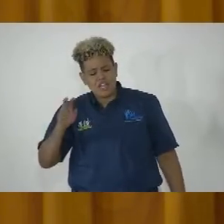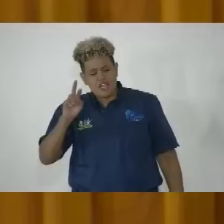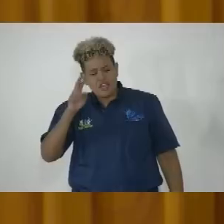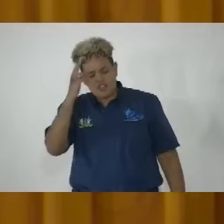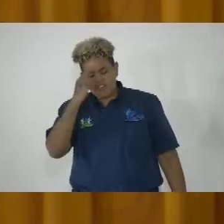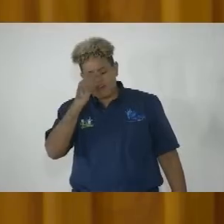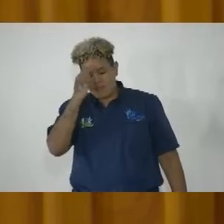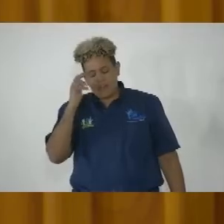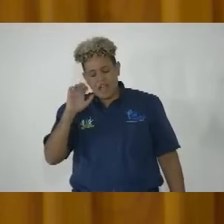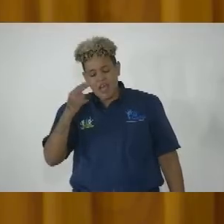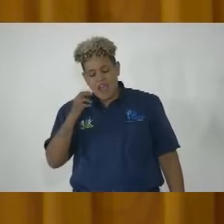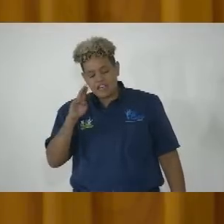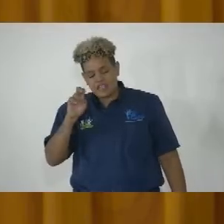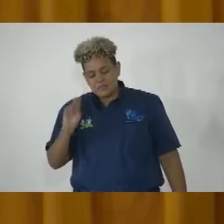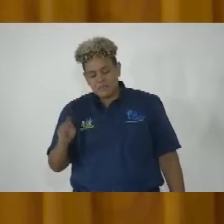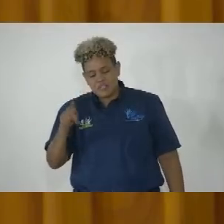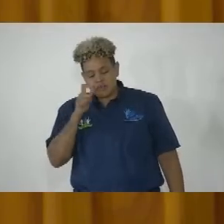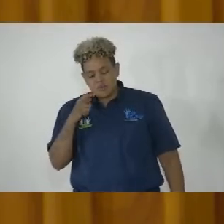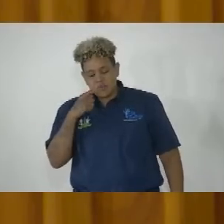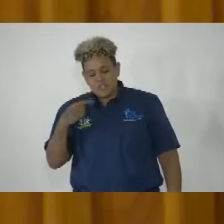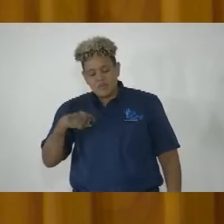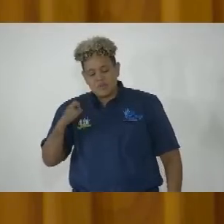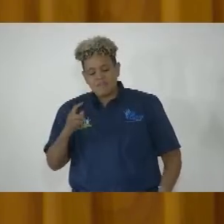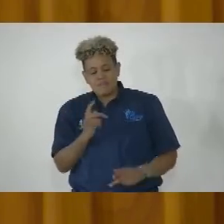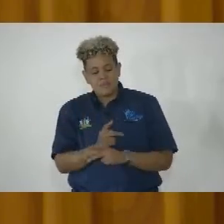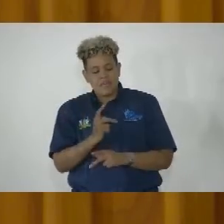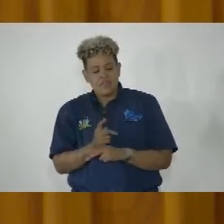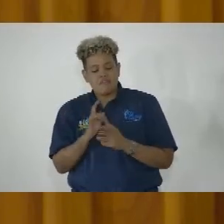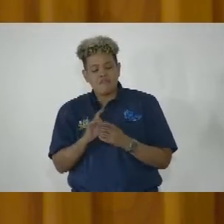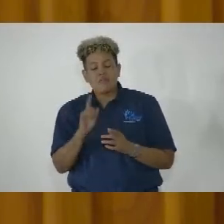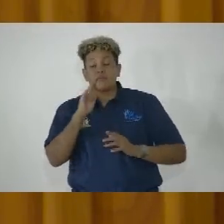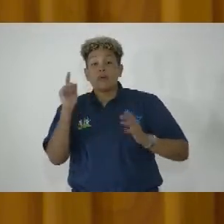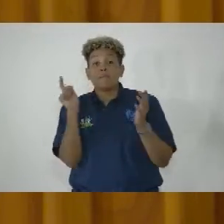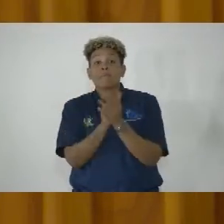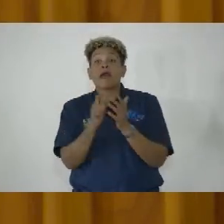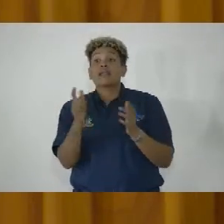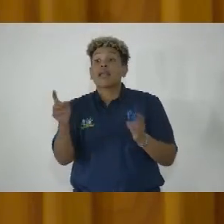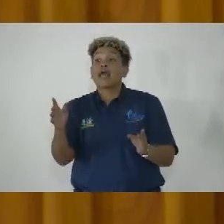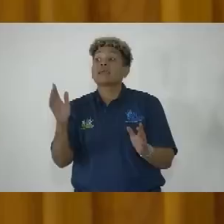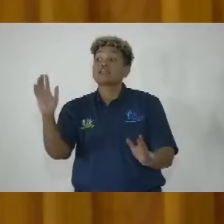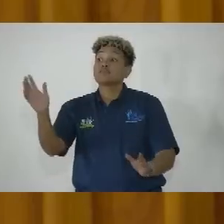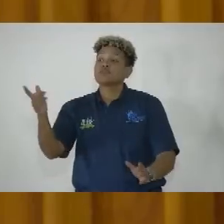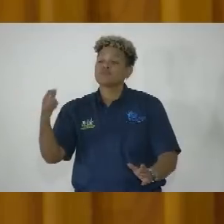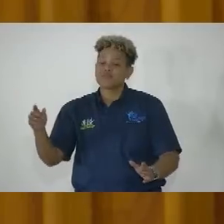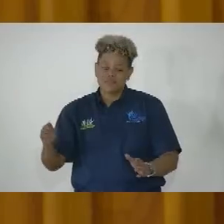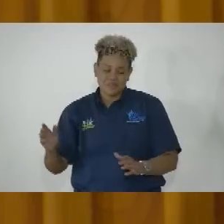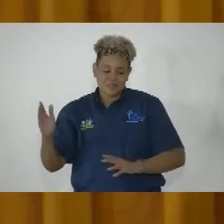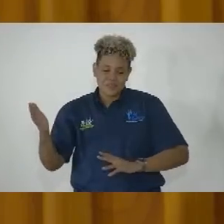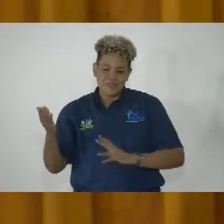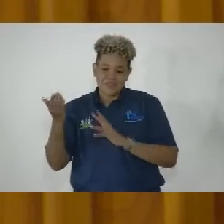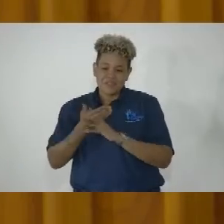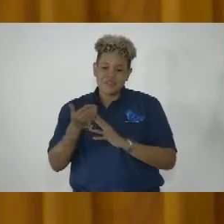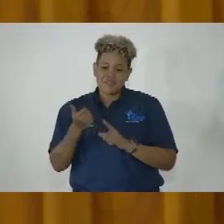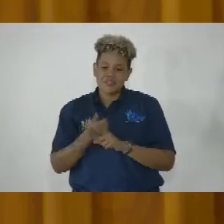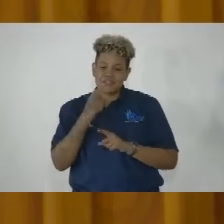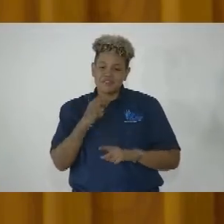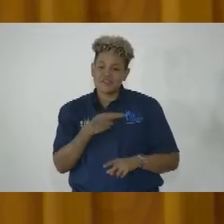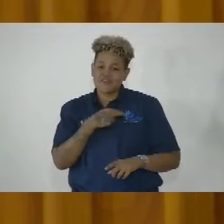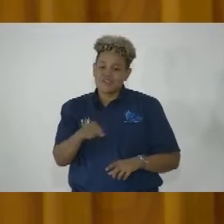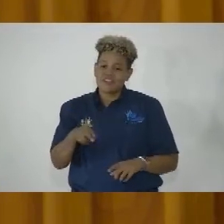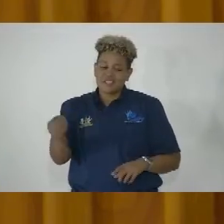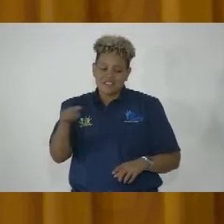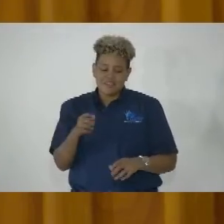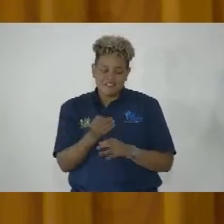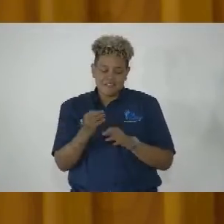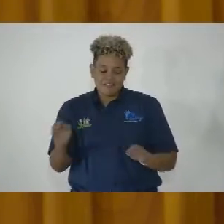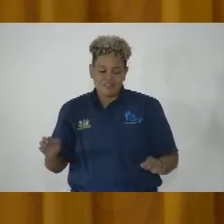Catholic Archbishop, who said we have to be careful that by banning hate speech we may infringe on religious